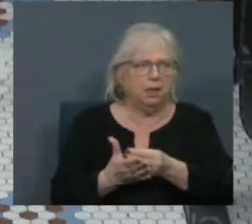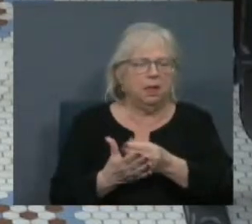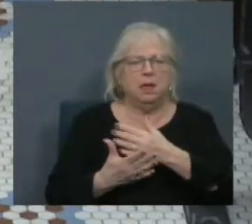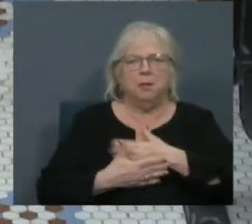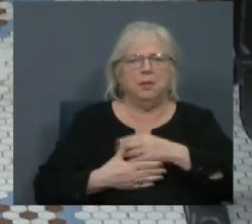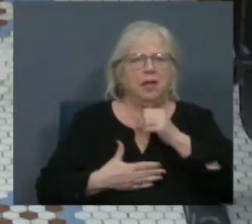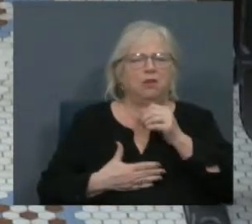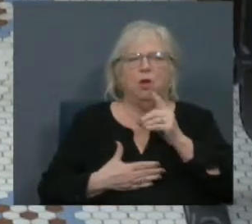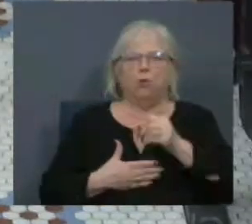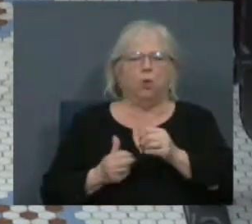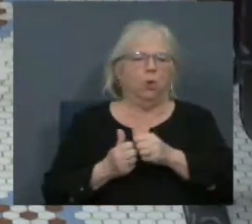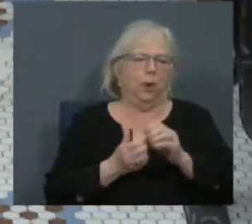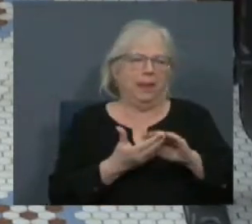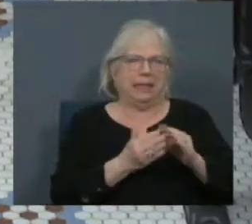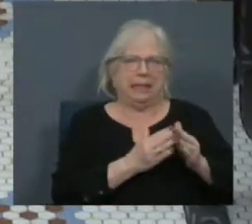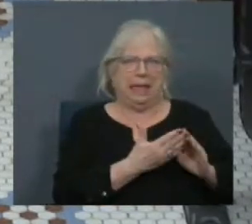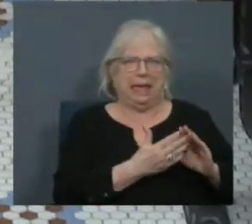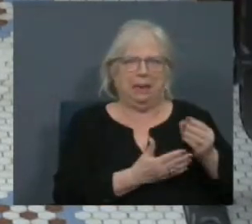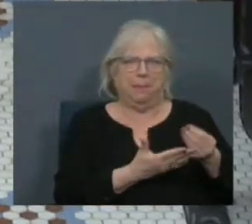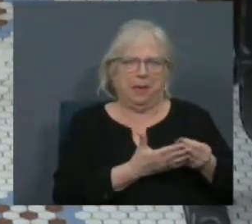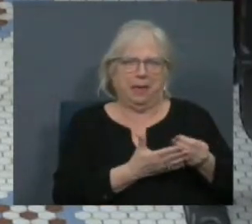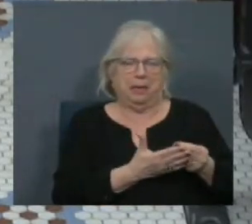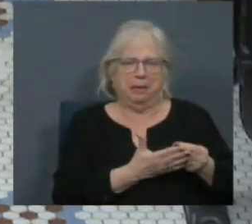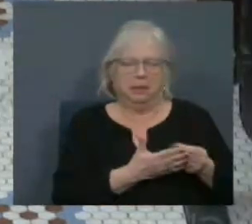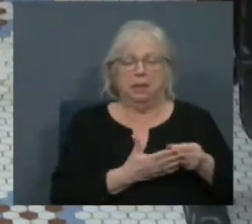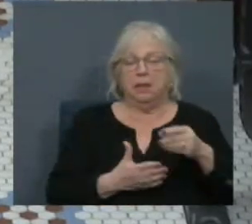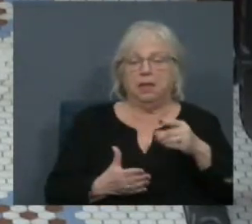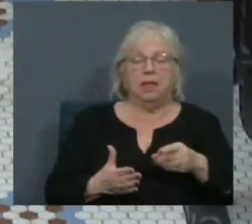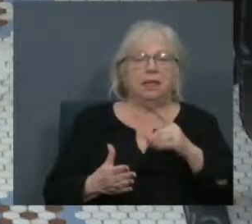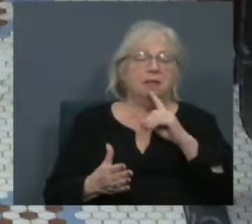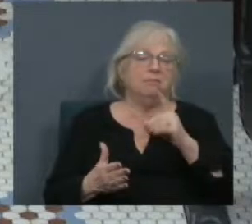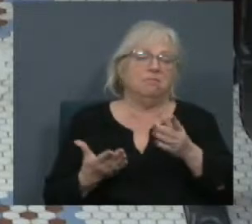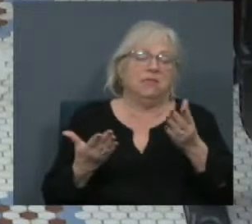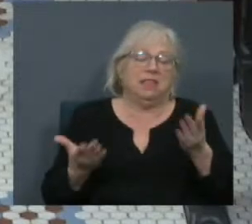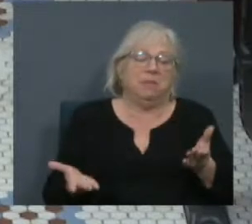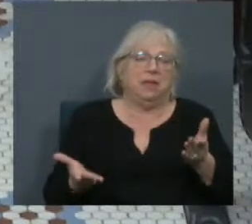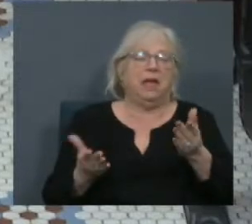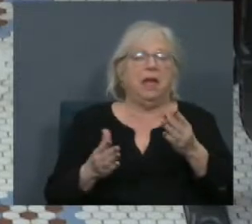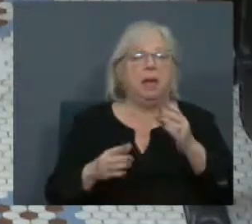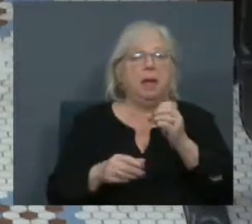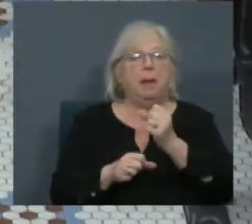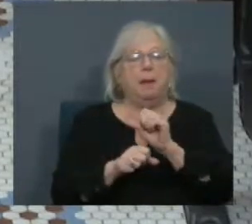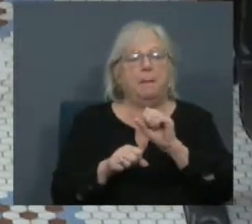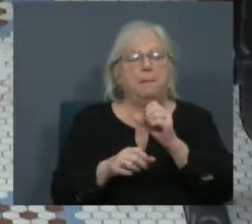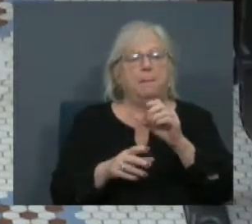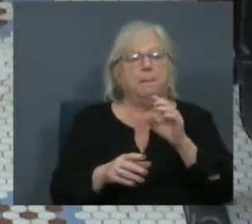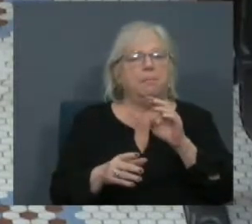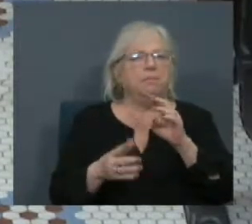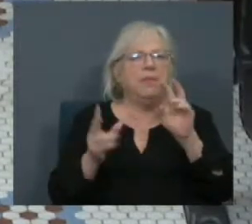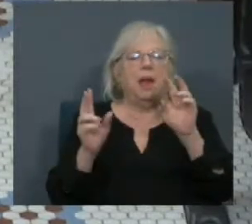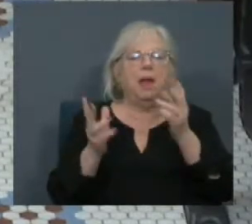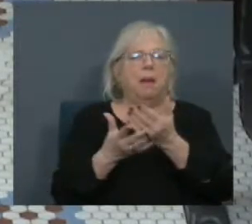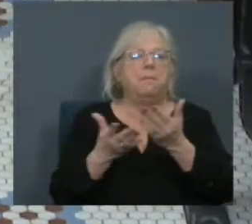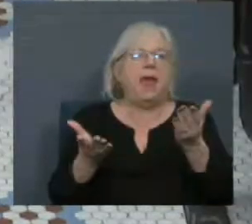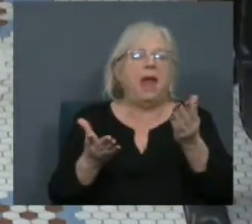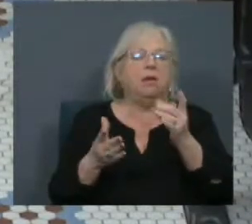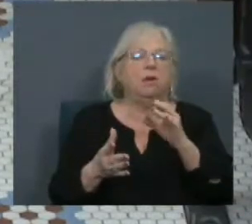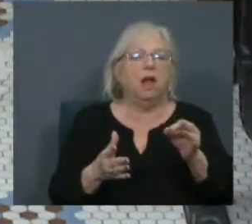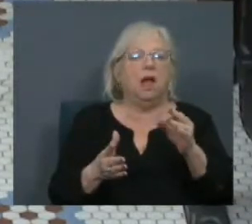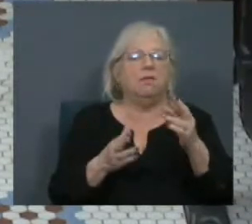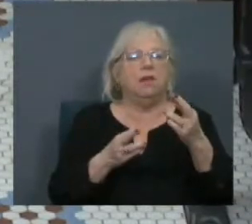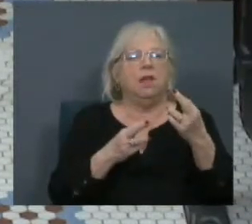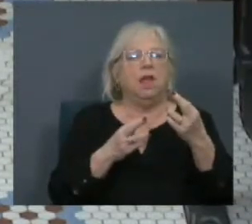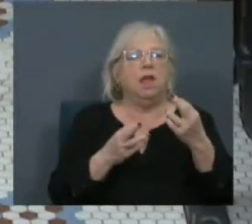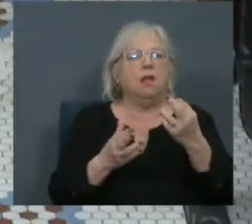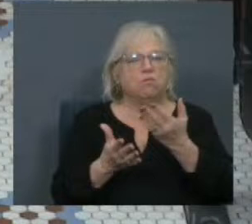Please don't do it with the cities. This is simply a matter of accountability. And you are good